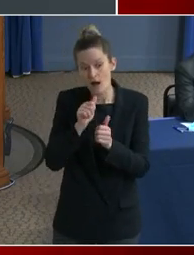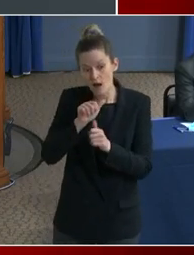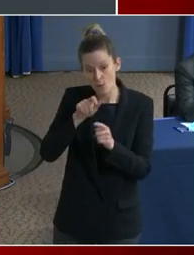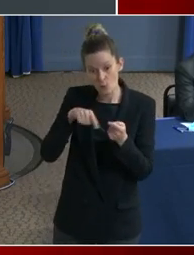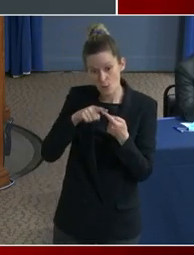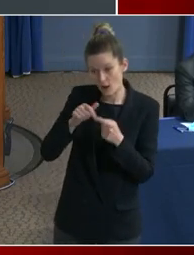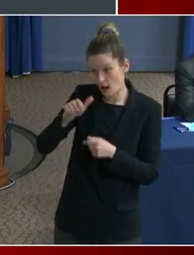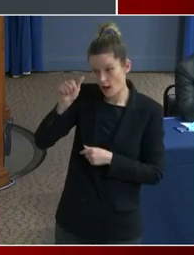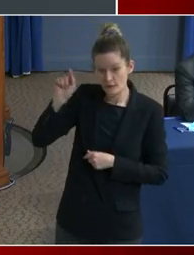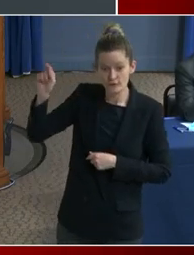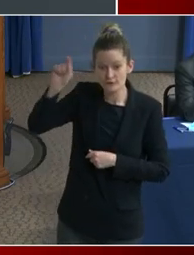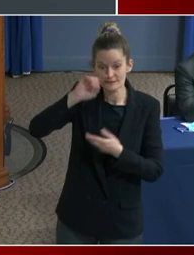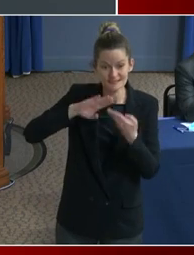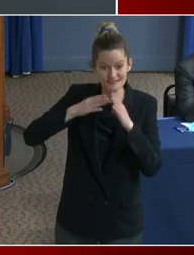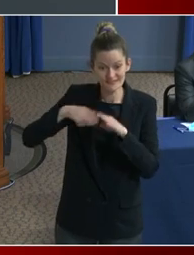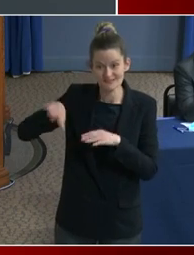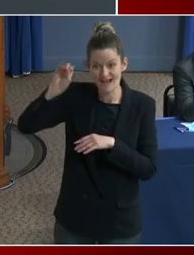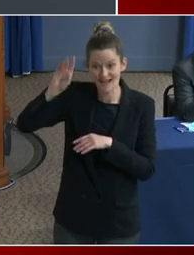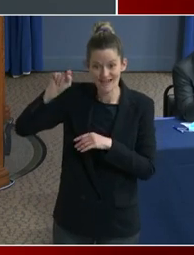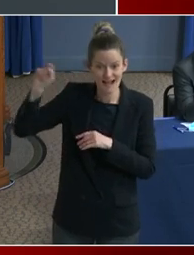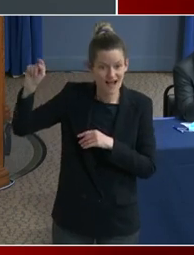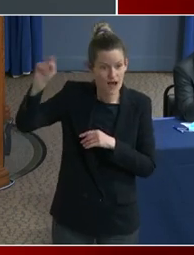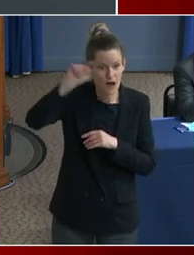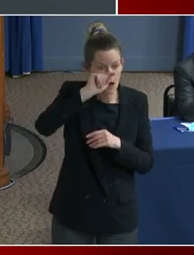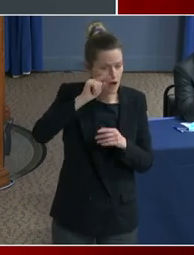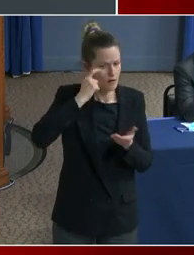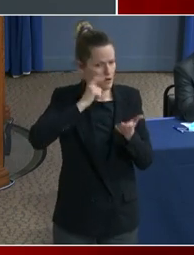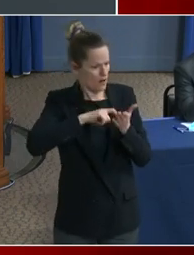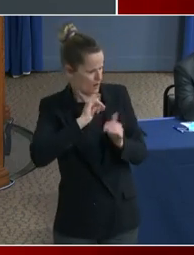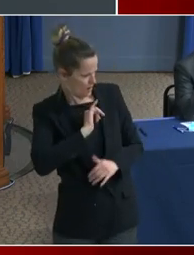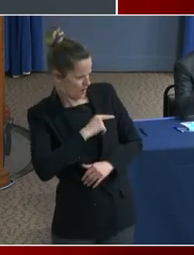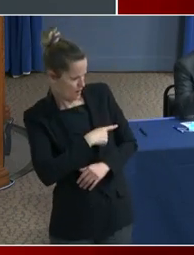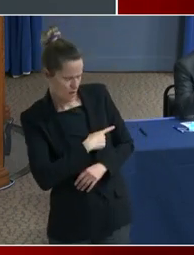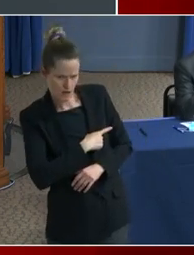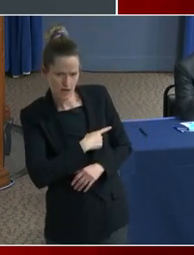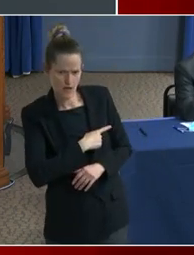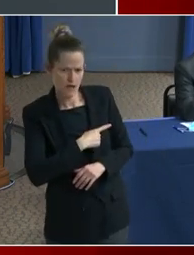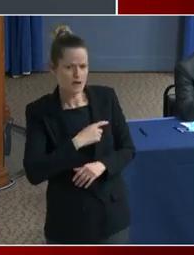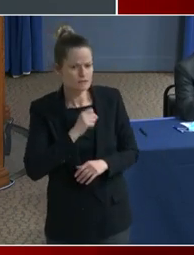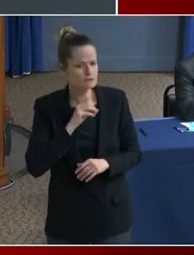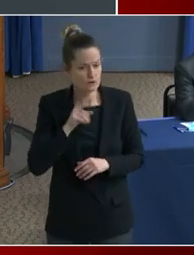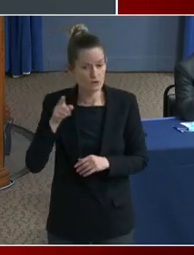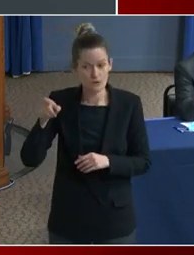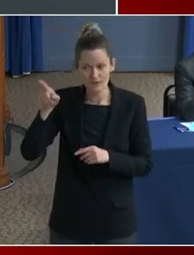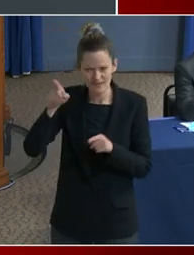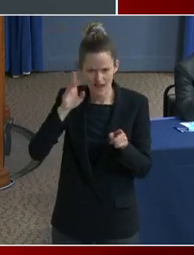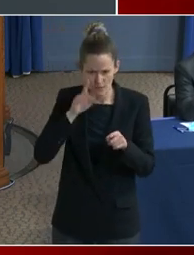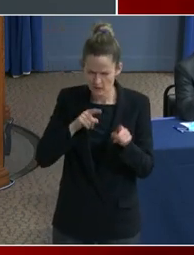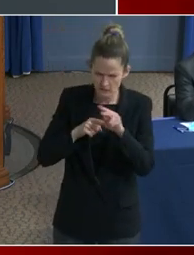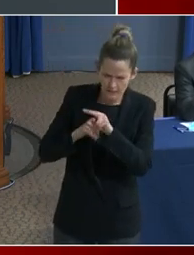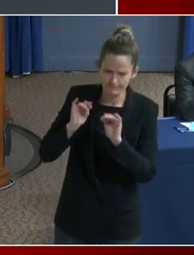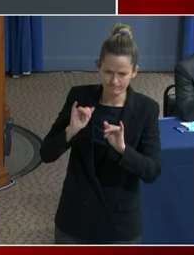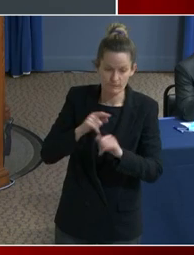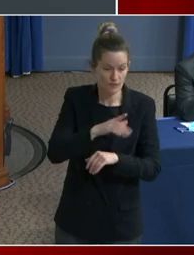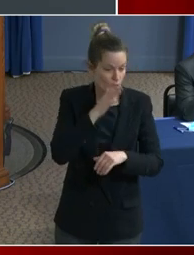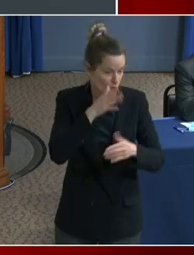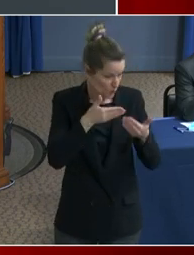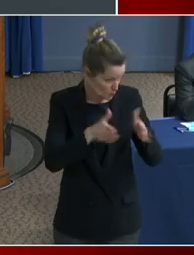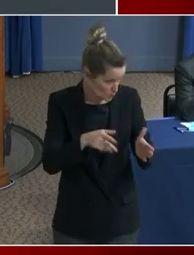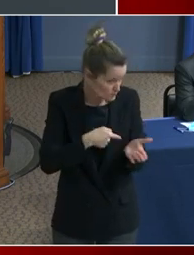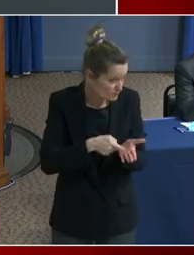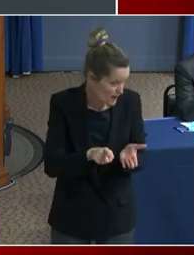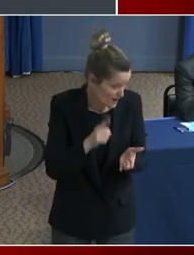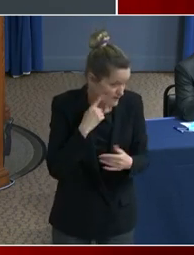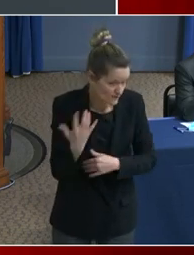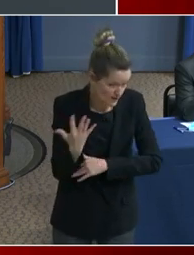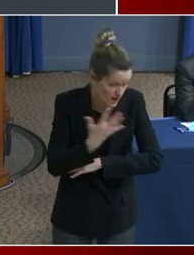written notification to you losing pay for, say, 5 days, that numbers do go down. So all those